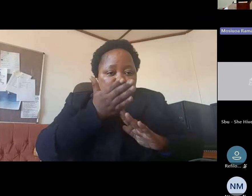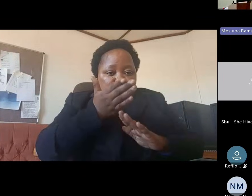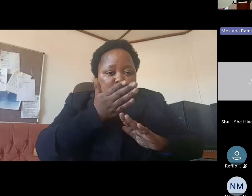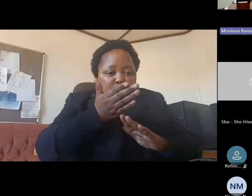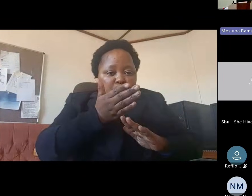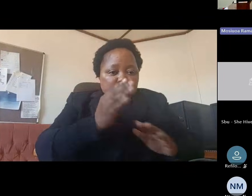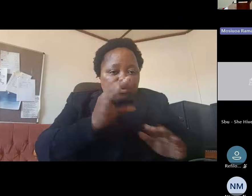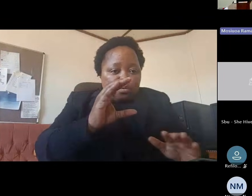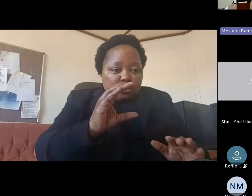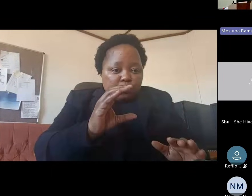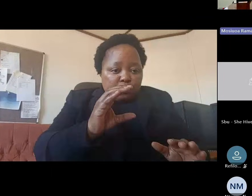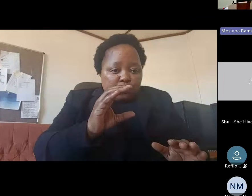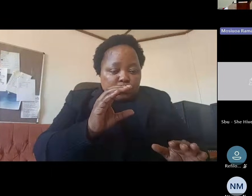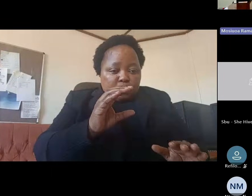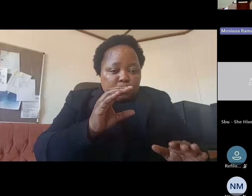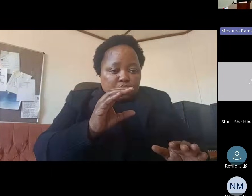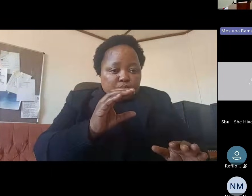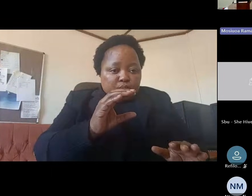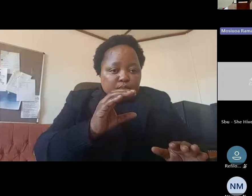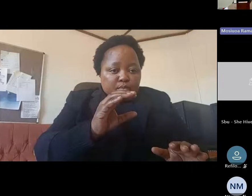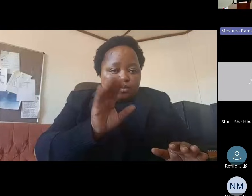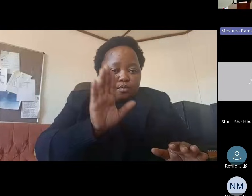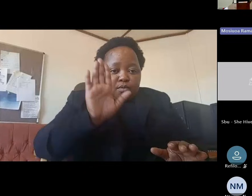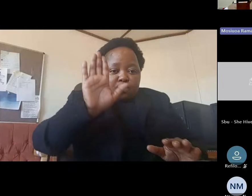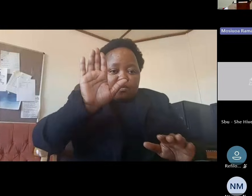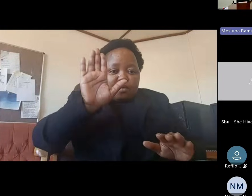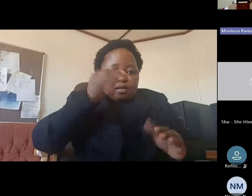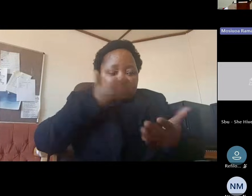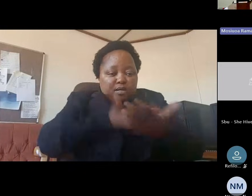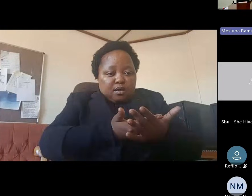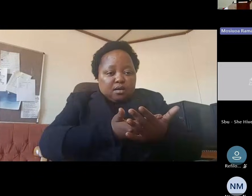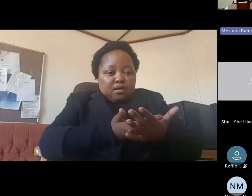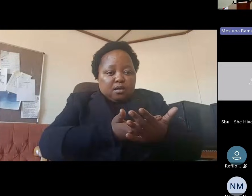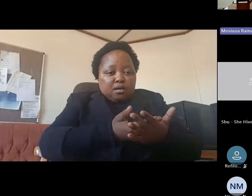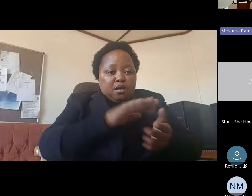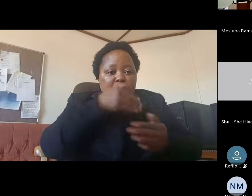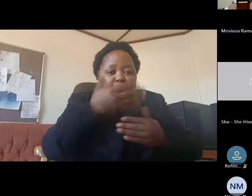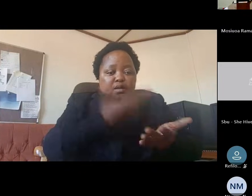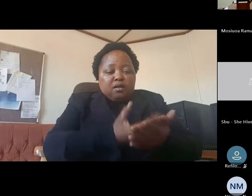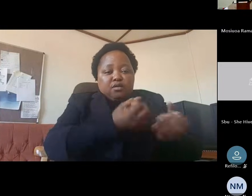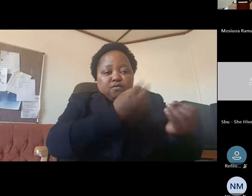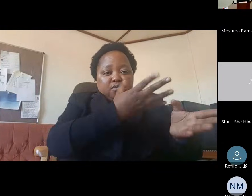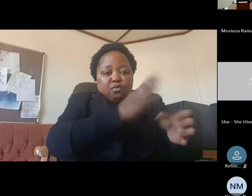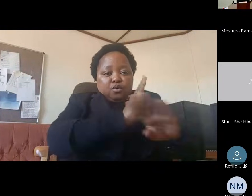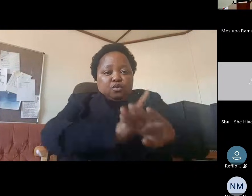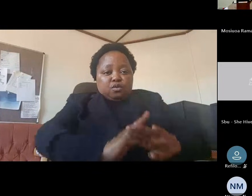hand button, and then we would give you space